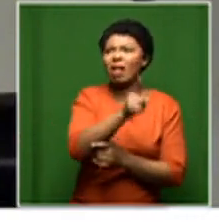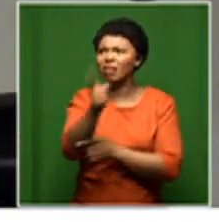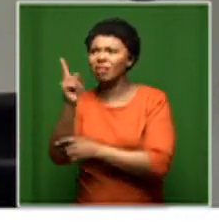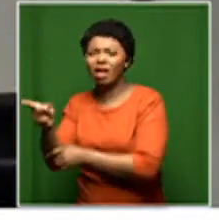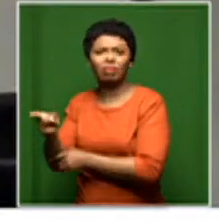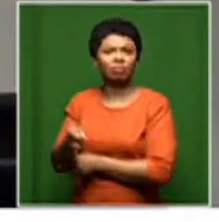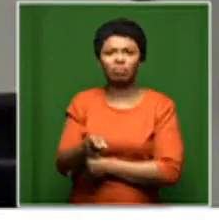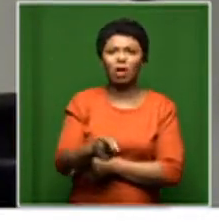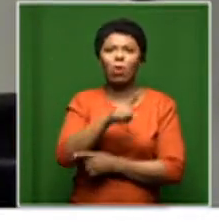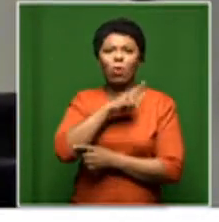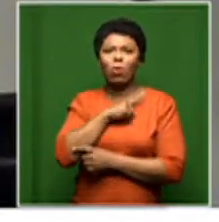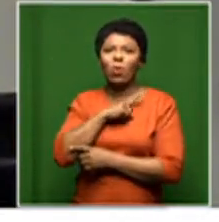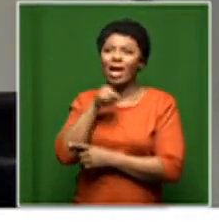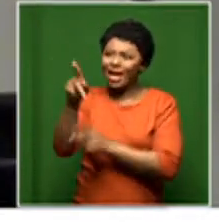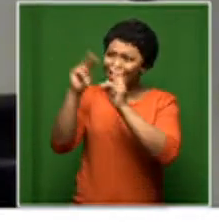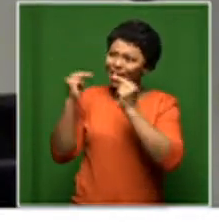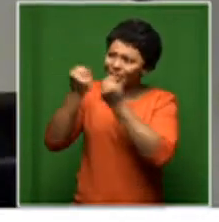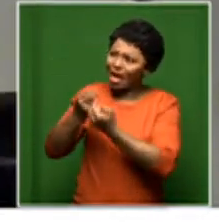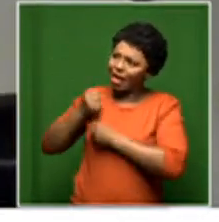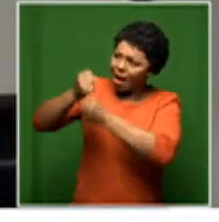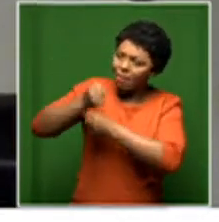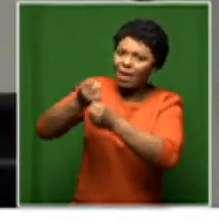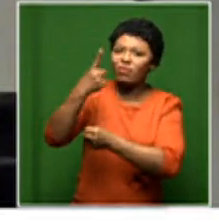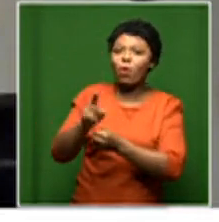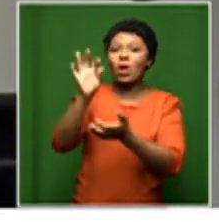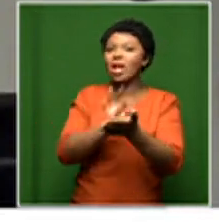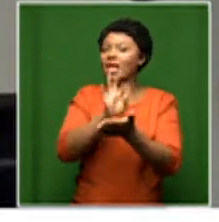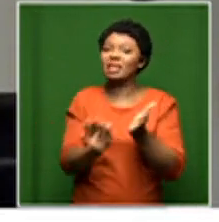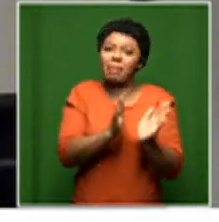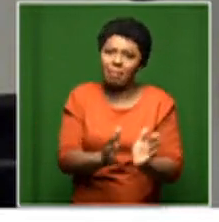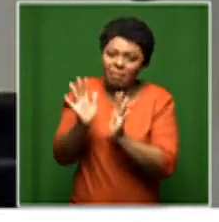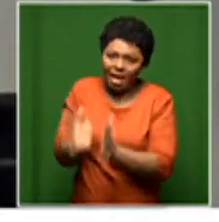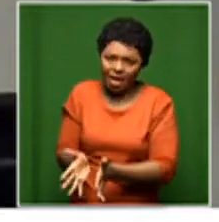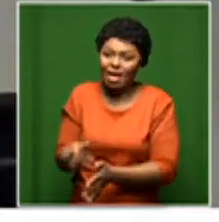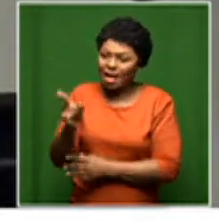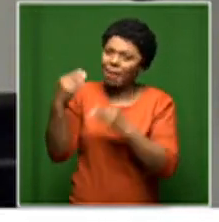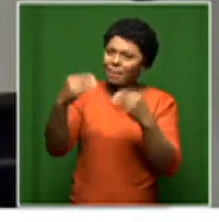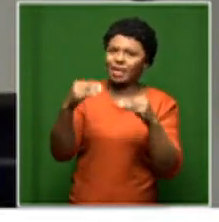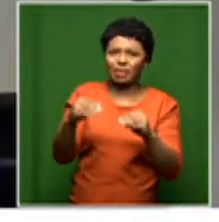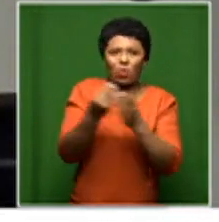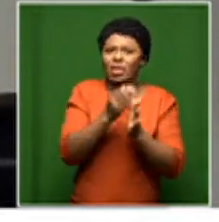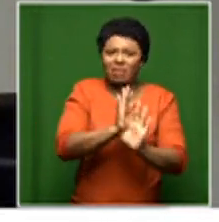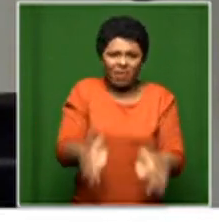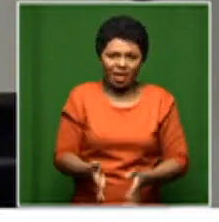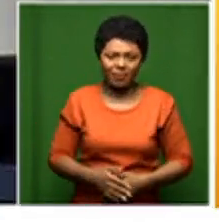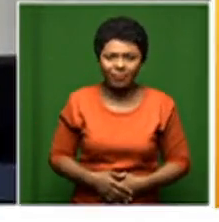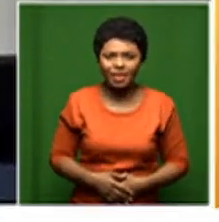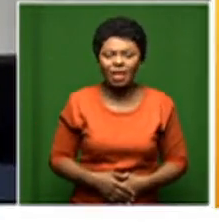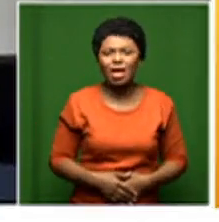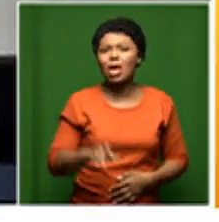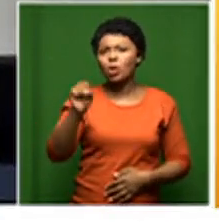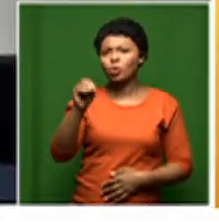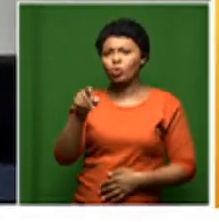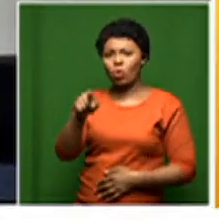bizarre. He's been running a national campaign for the elections, and he's been busy with those things. So you're